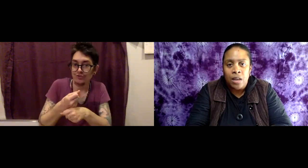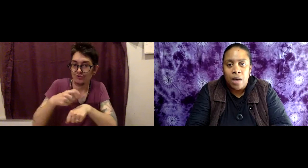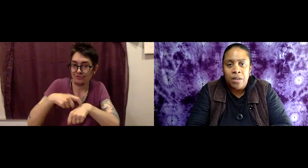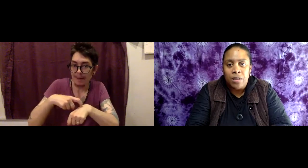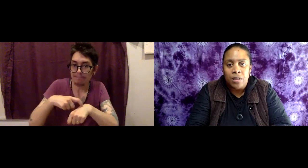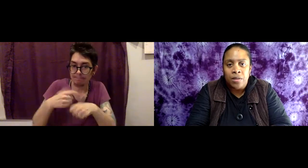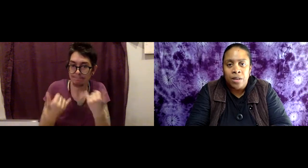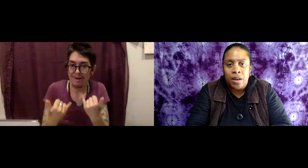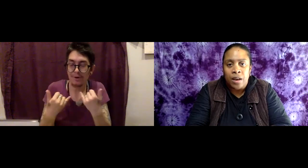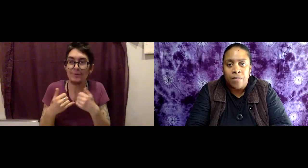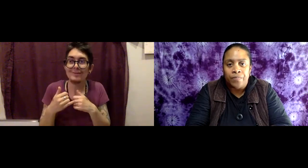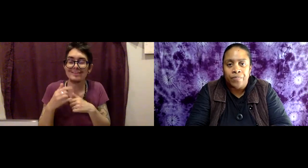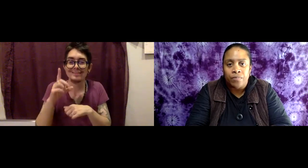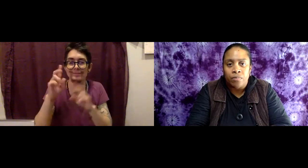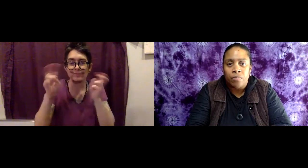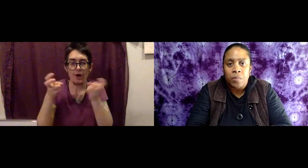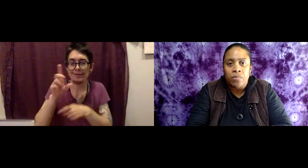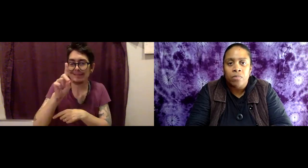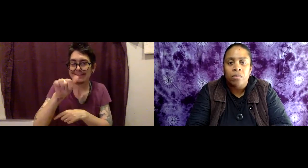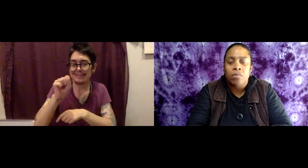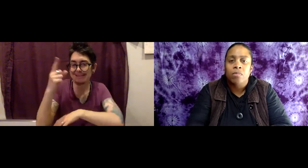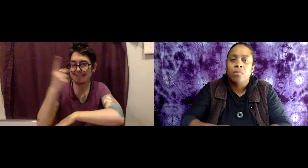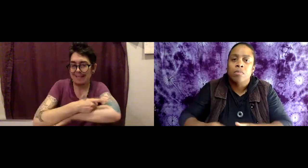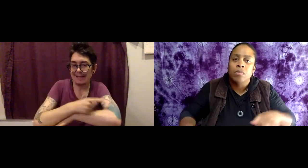then there's the